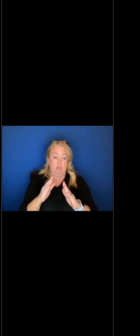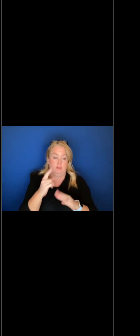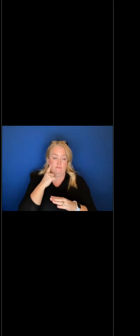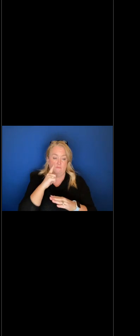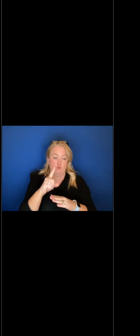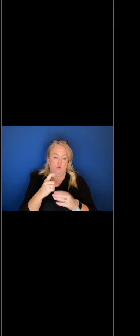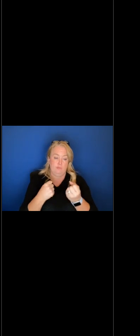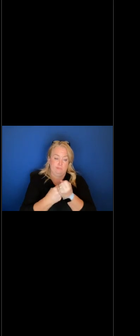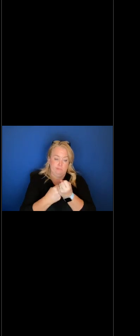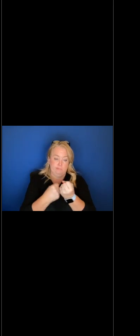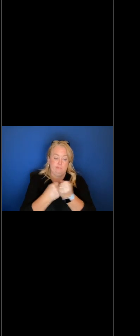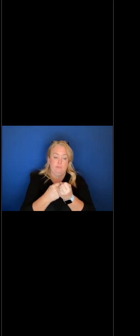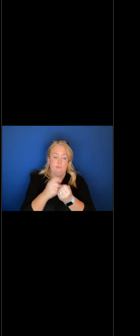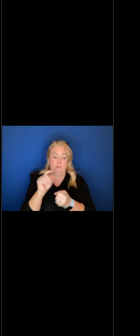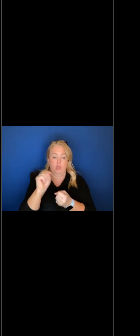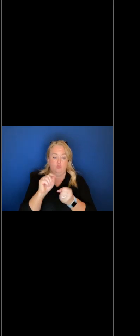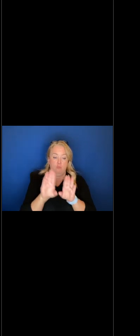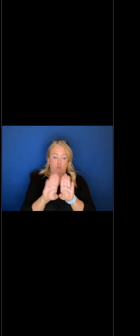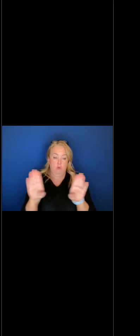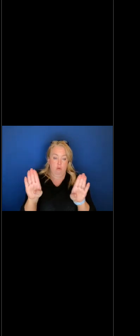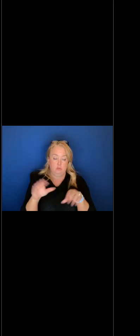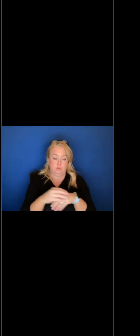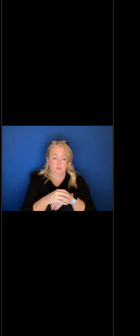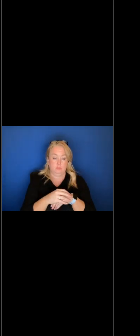of reinforcing bathroom walls.